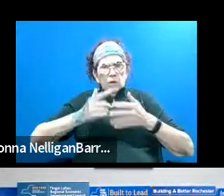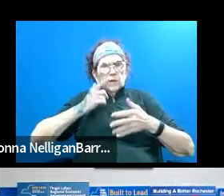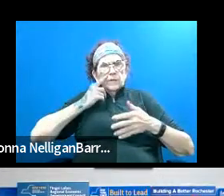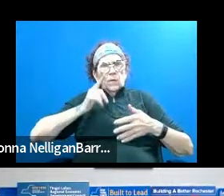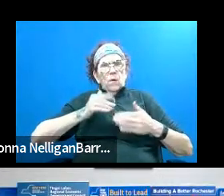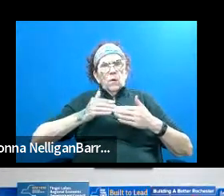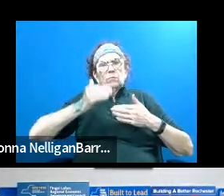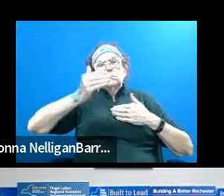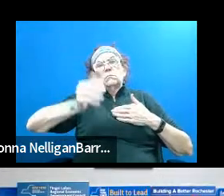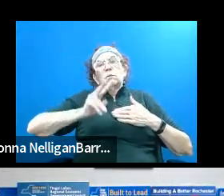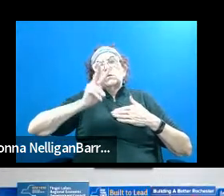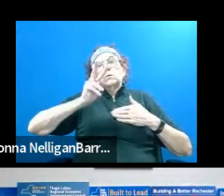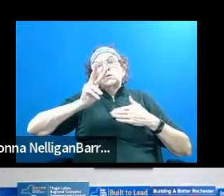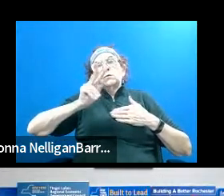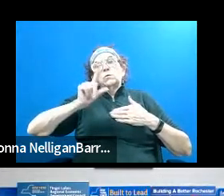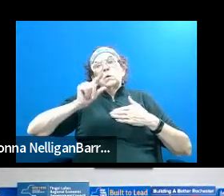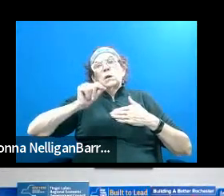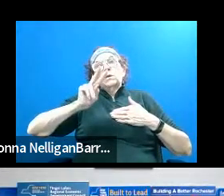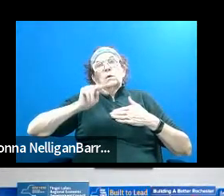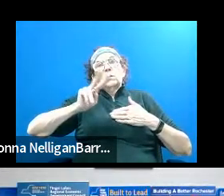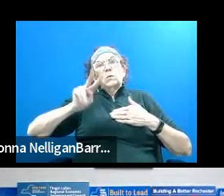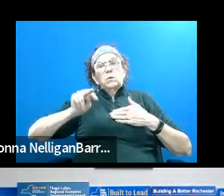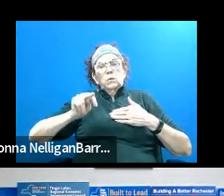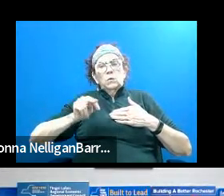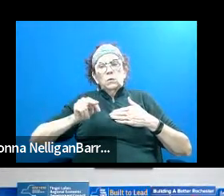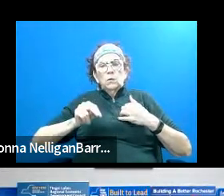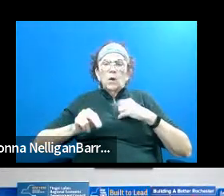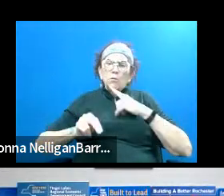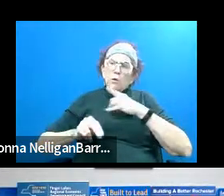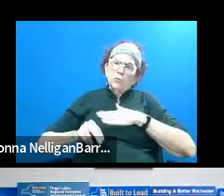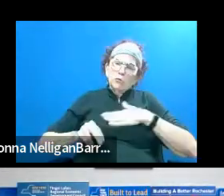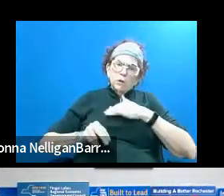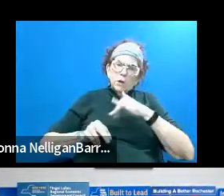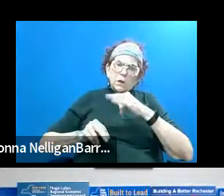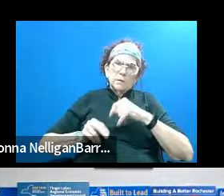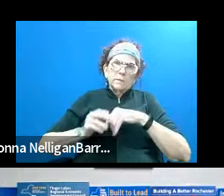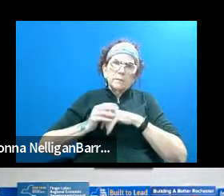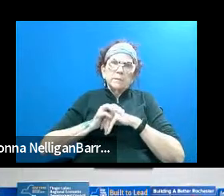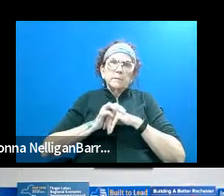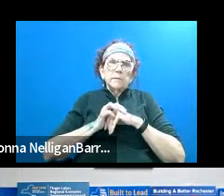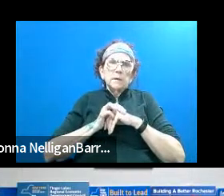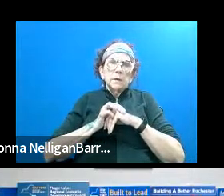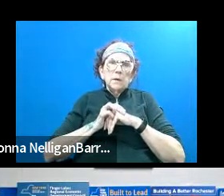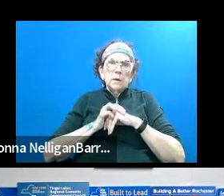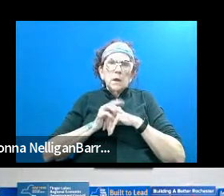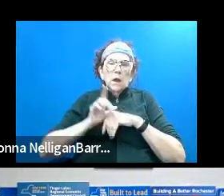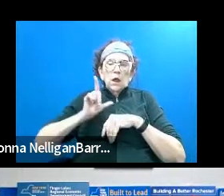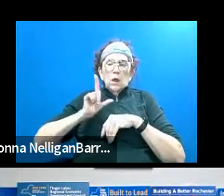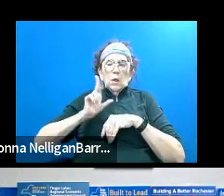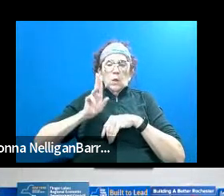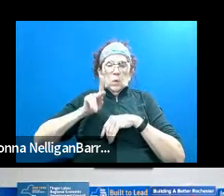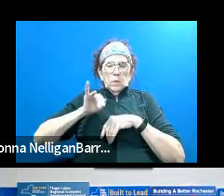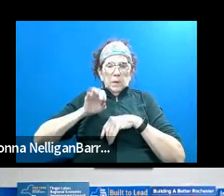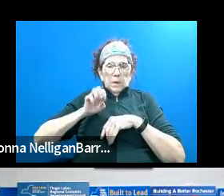to. Great idea. Thanks. In the same vein, I'd like to see a work session on the